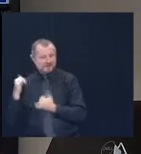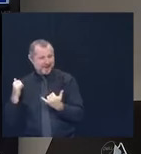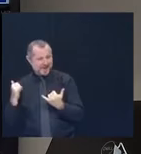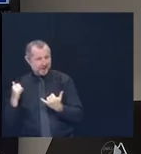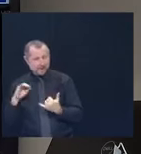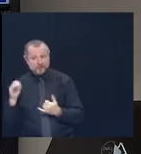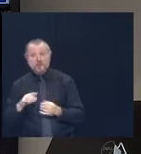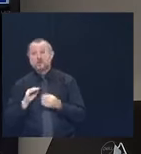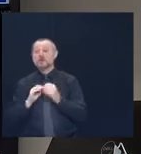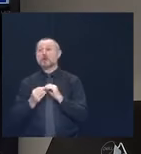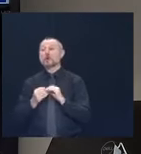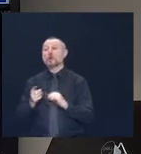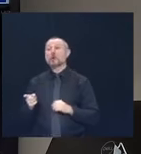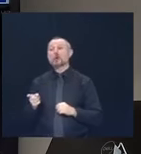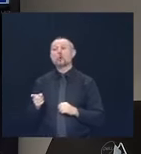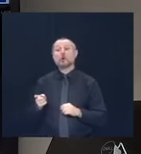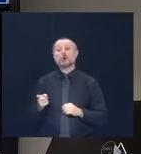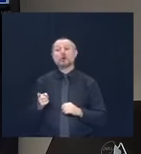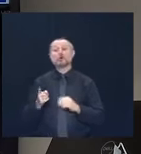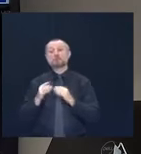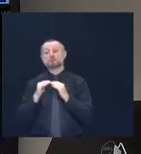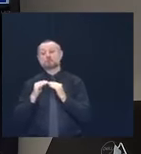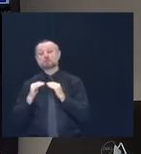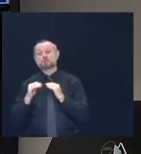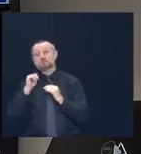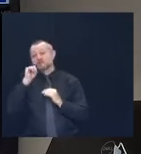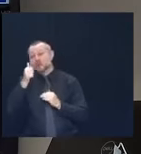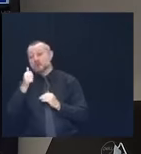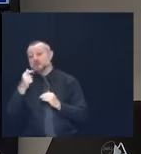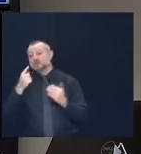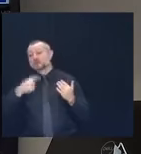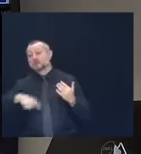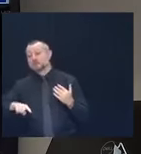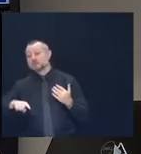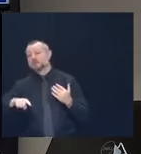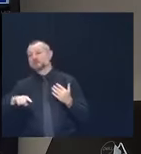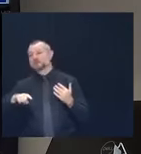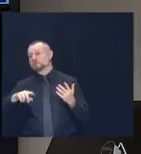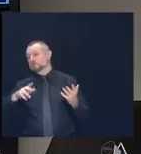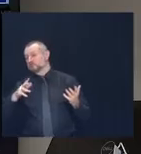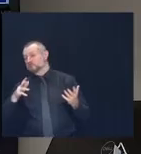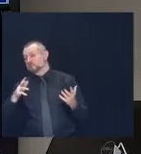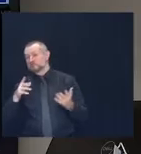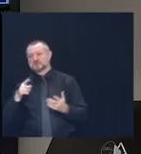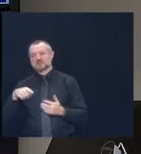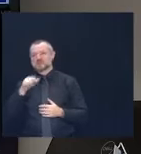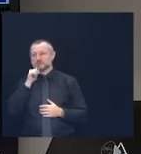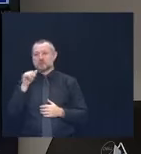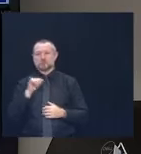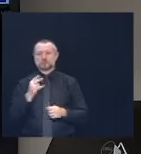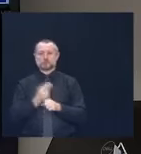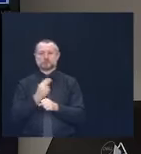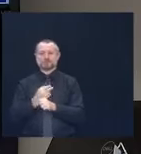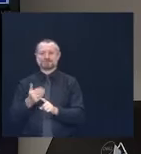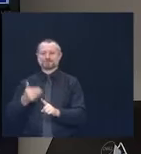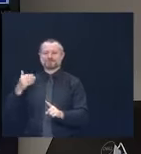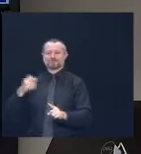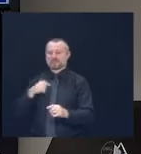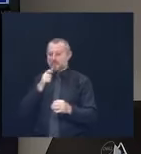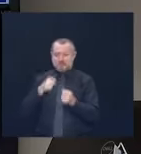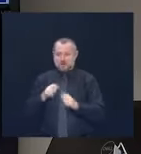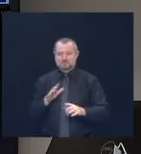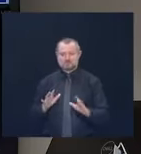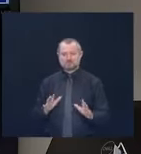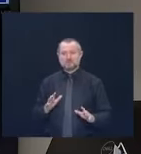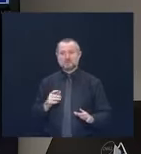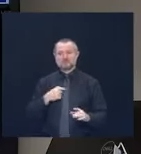2.7% today a month from now, 2 days from now, a week from now. We don't backfill any numbers. So there's advantages and disadvantages